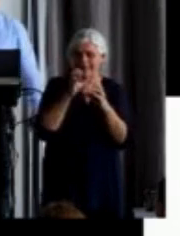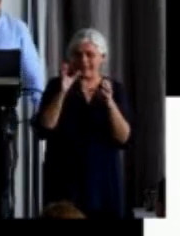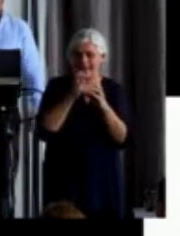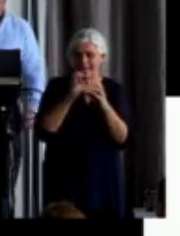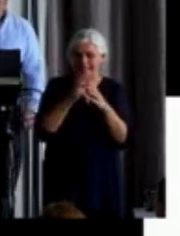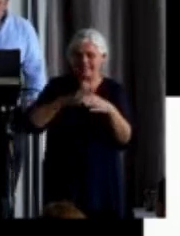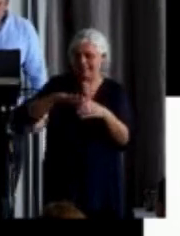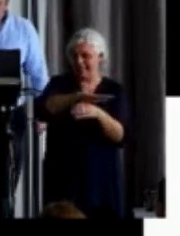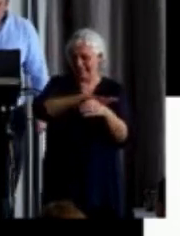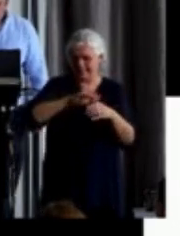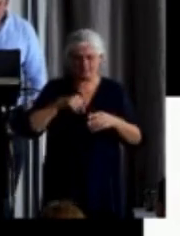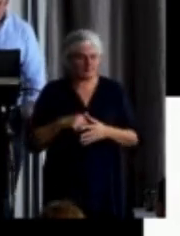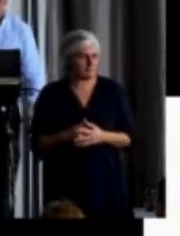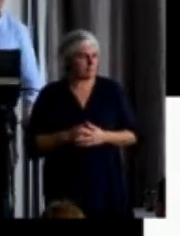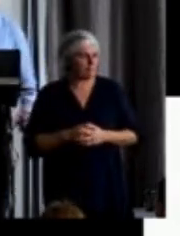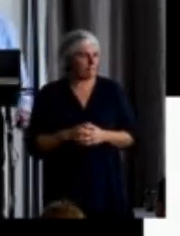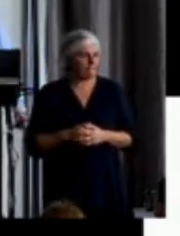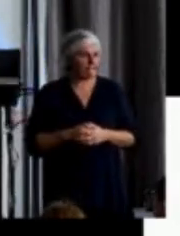settings.